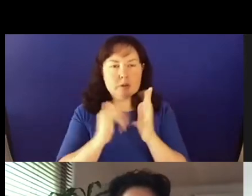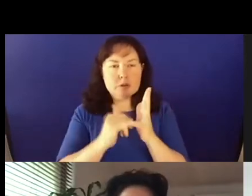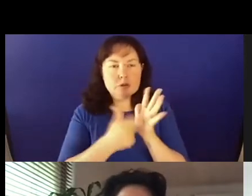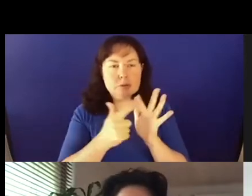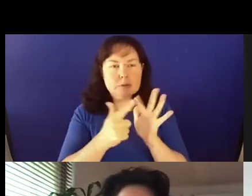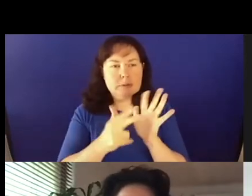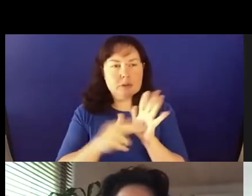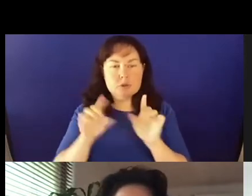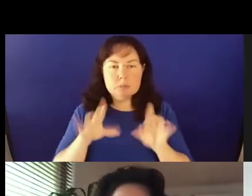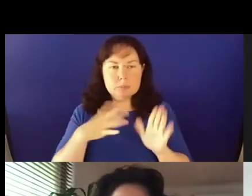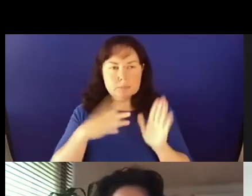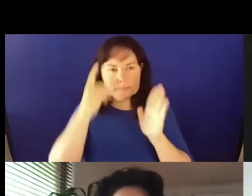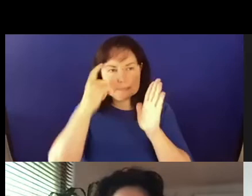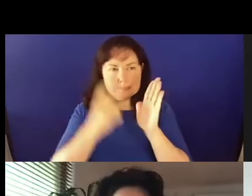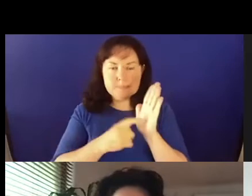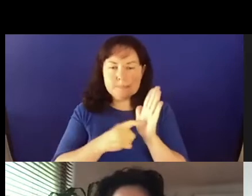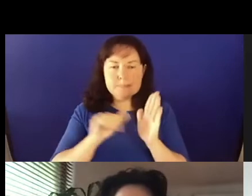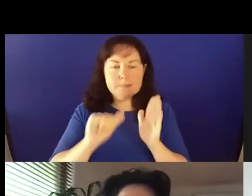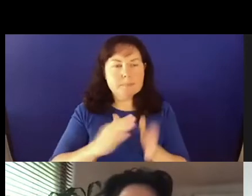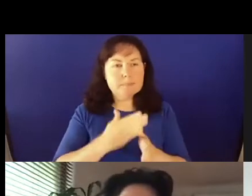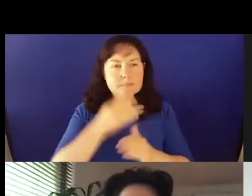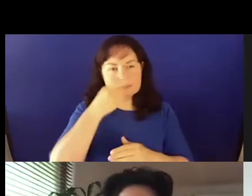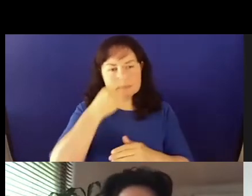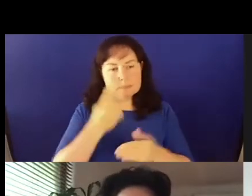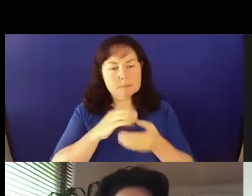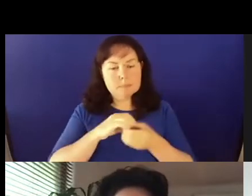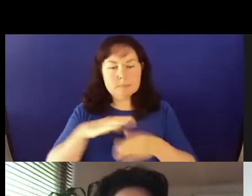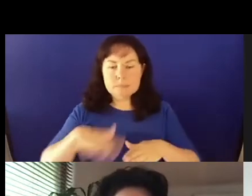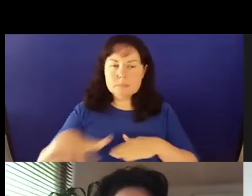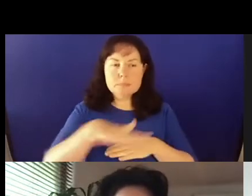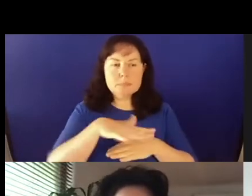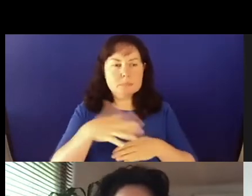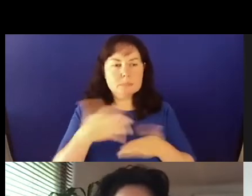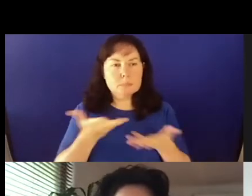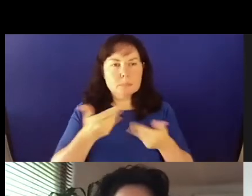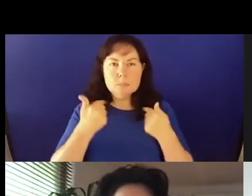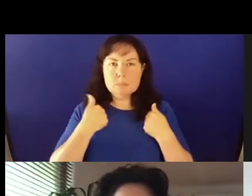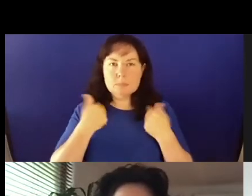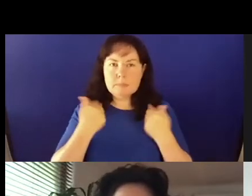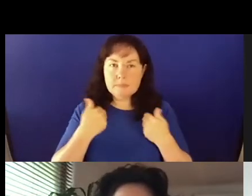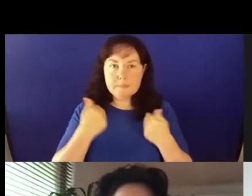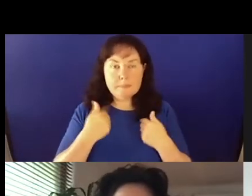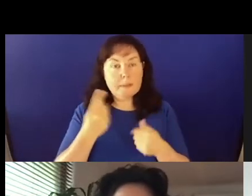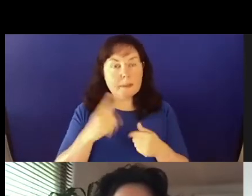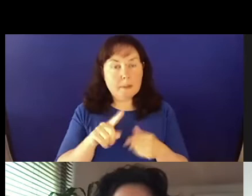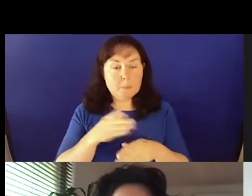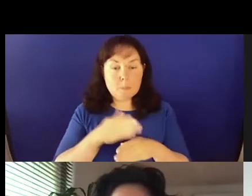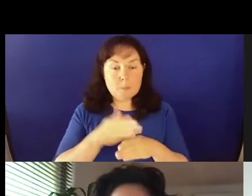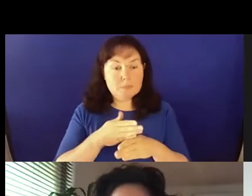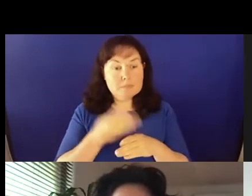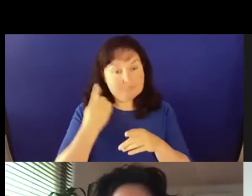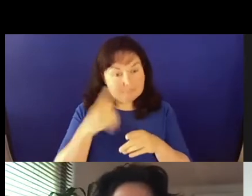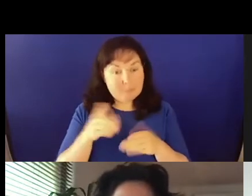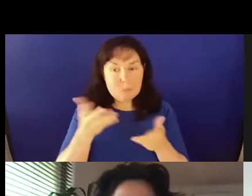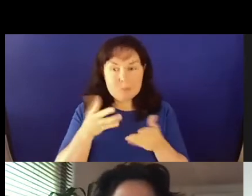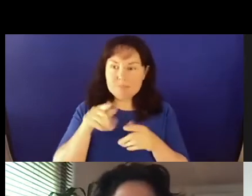traditional custodians of the land on which we live and work. And I'd like to, that's wherever you're zooming in from today, of course, because we're all over